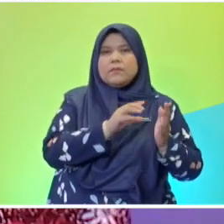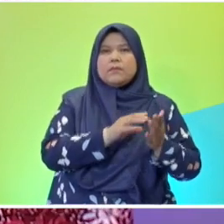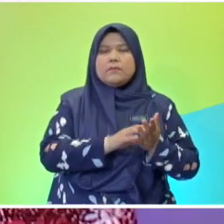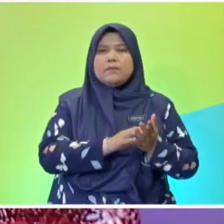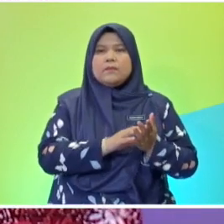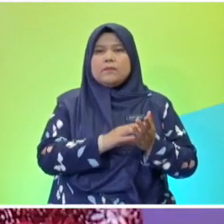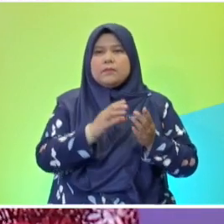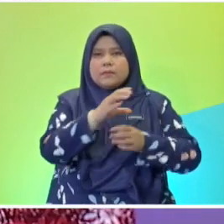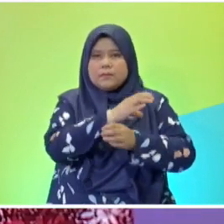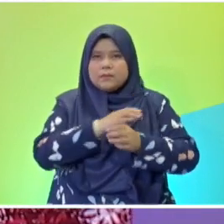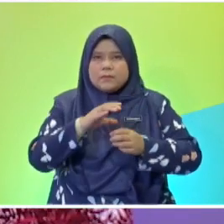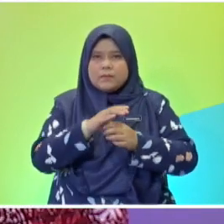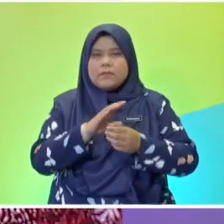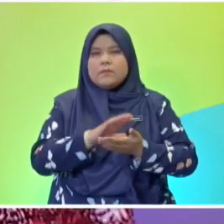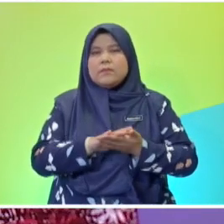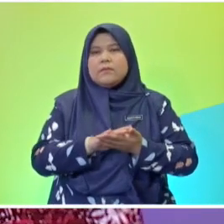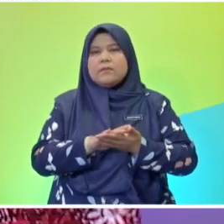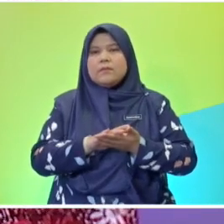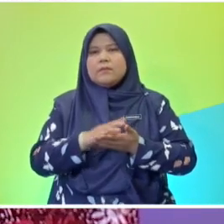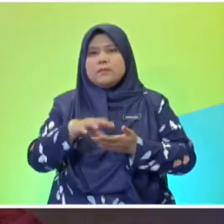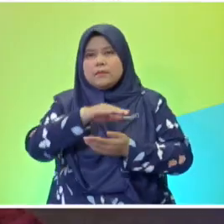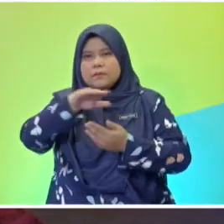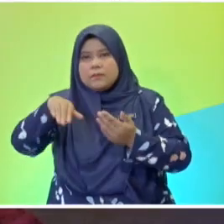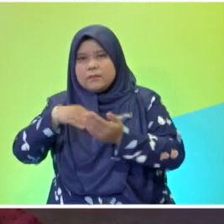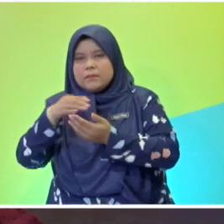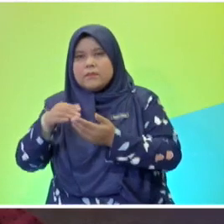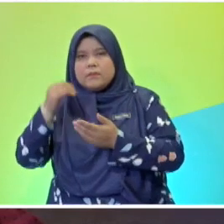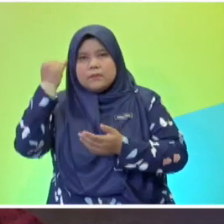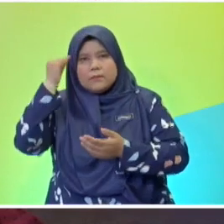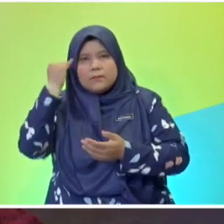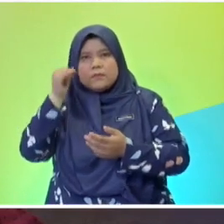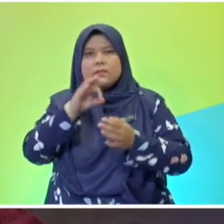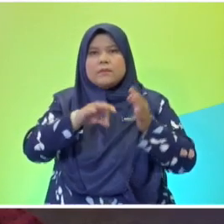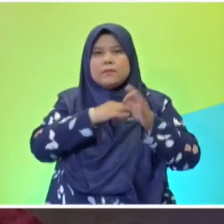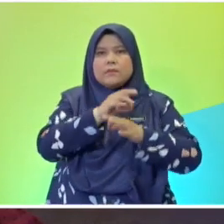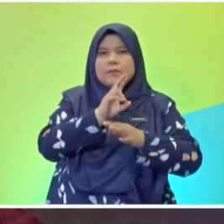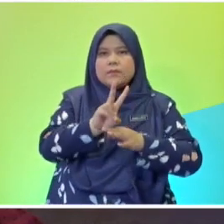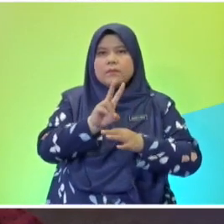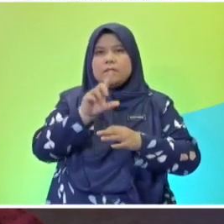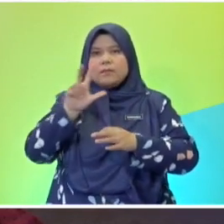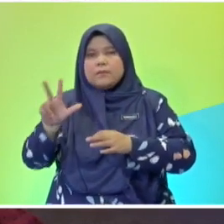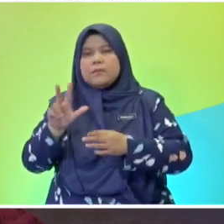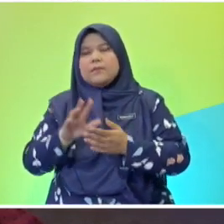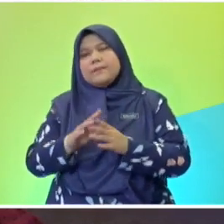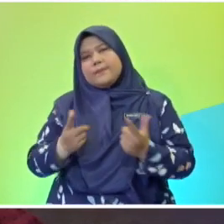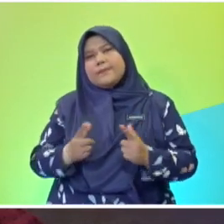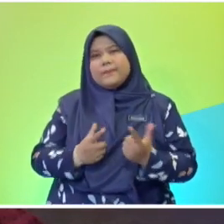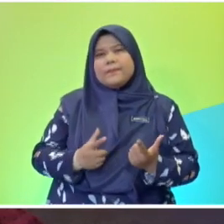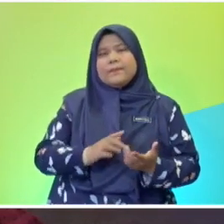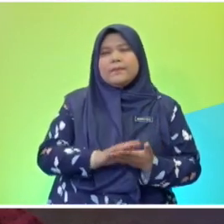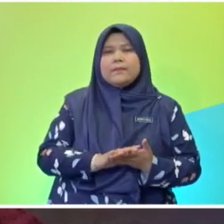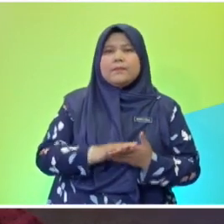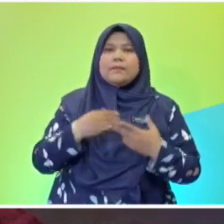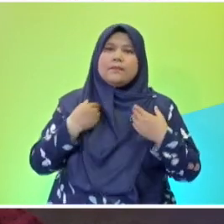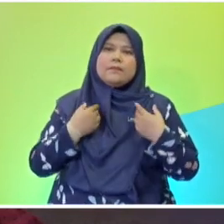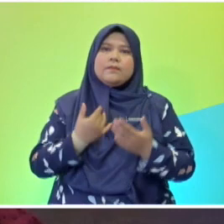covered and also limited surrounding ideas. I see. Compared to Form 2 and Form 3. I see. Okay, thank you very much, Miss. Well, looks like we